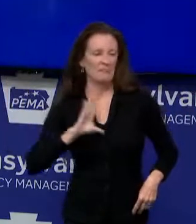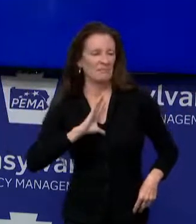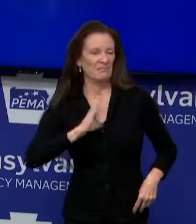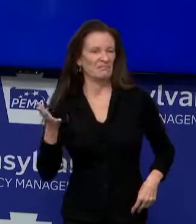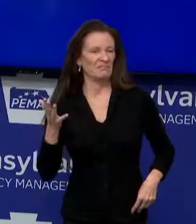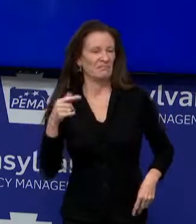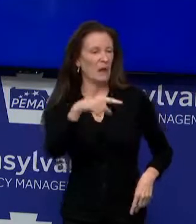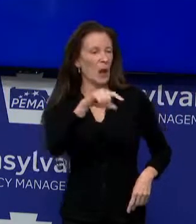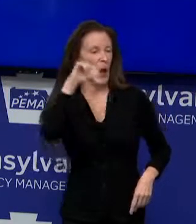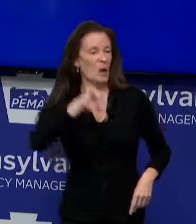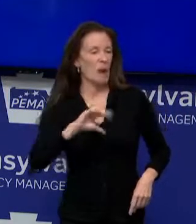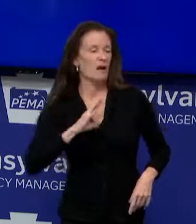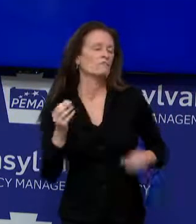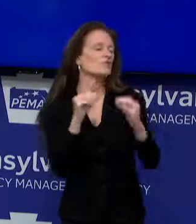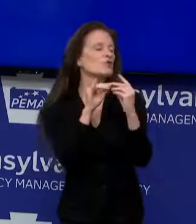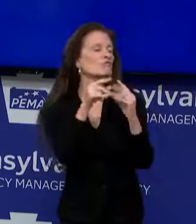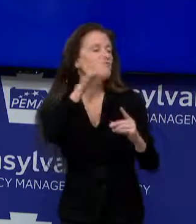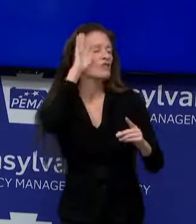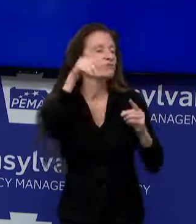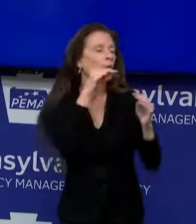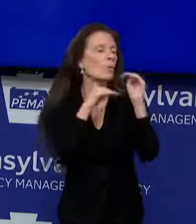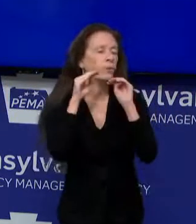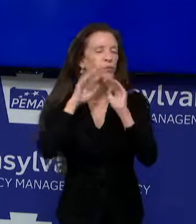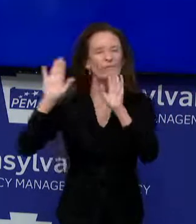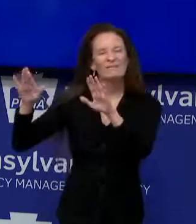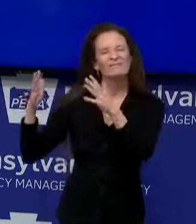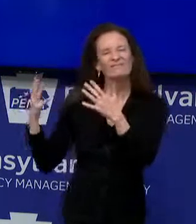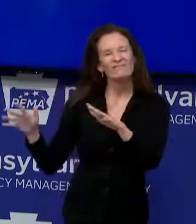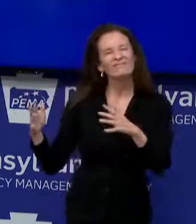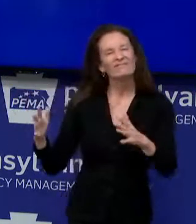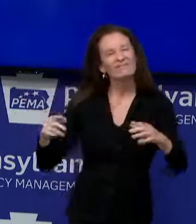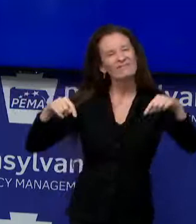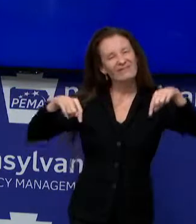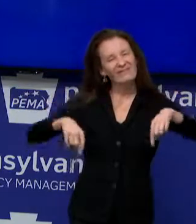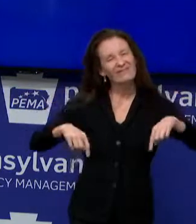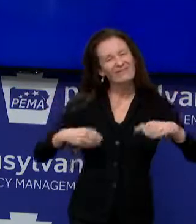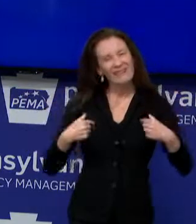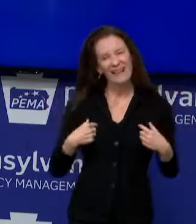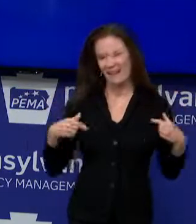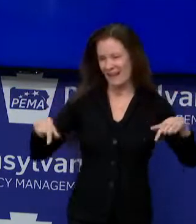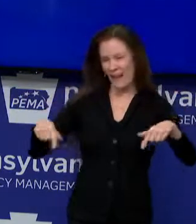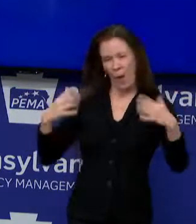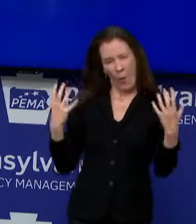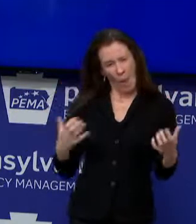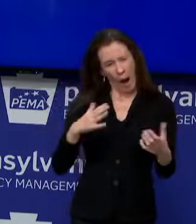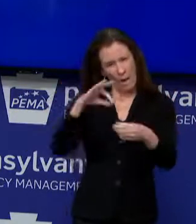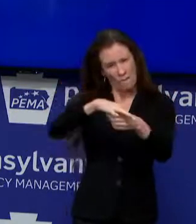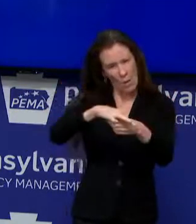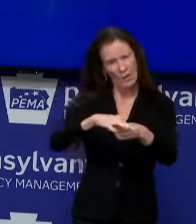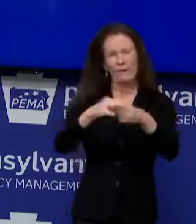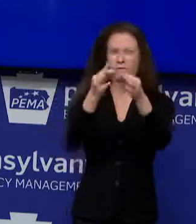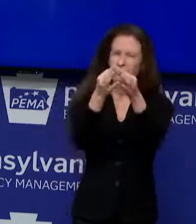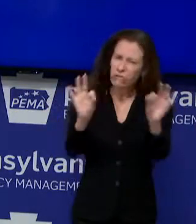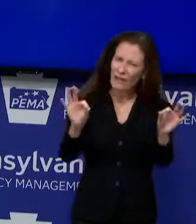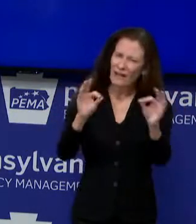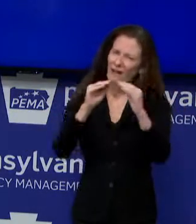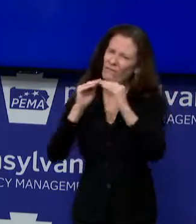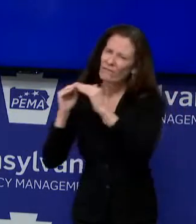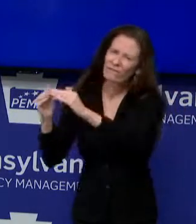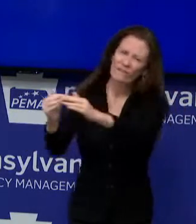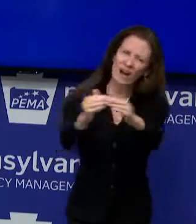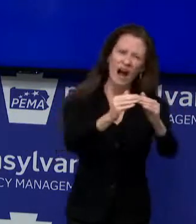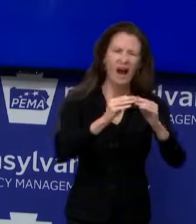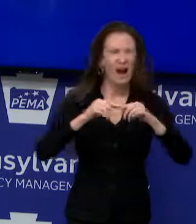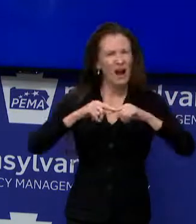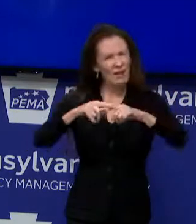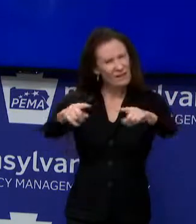very institutions that allow our nation to have a free and fair election system, that allow us to have a peaceful transition of power when